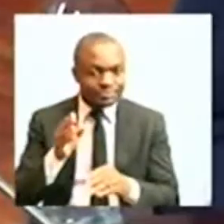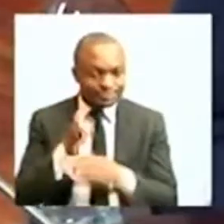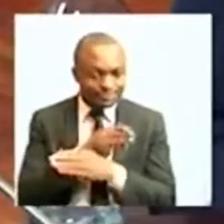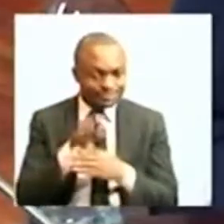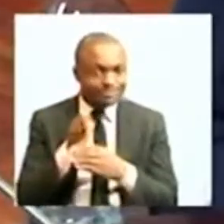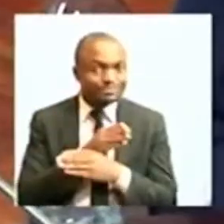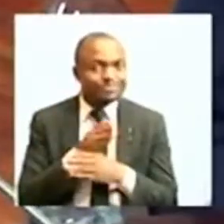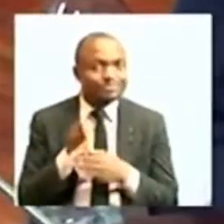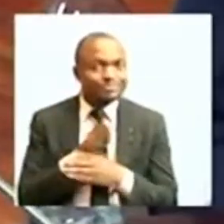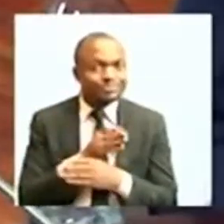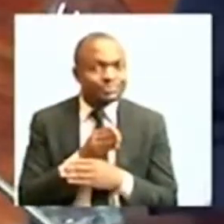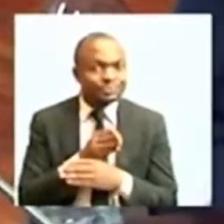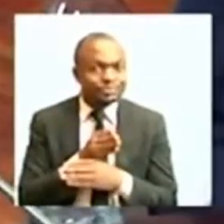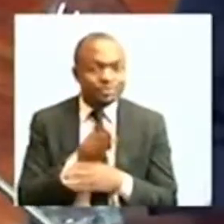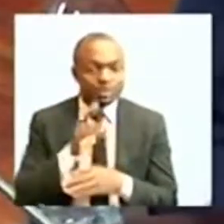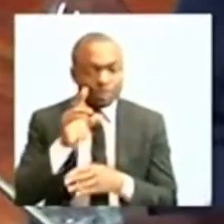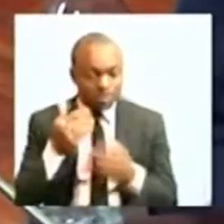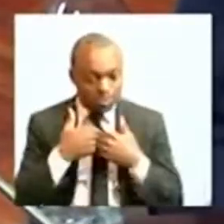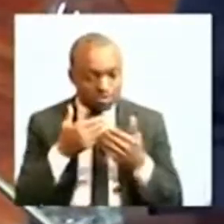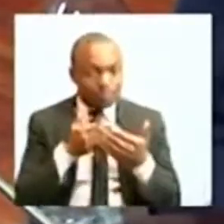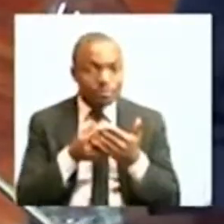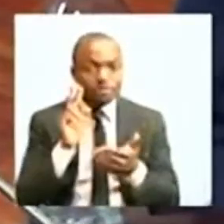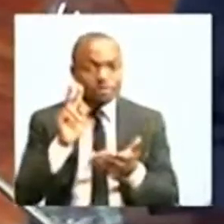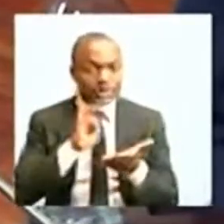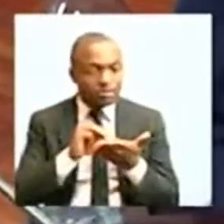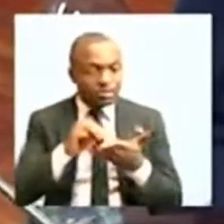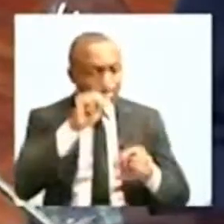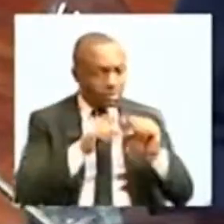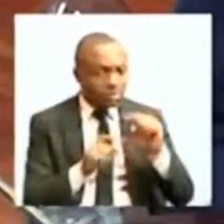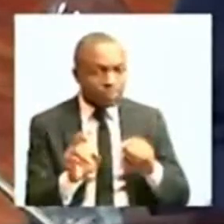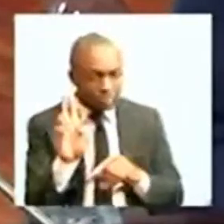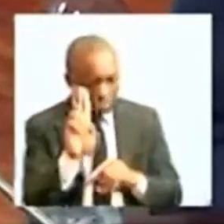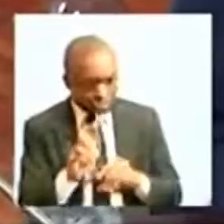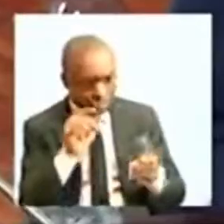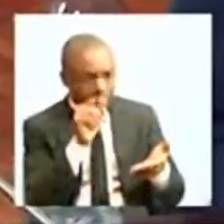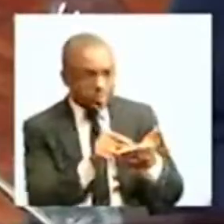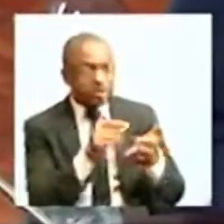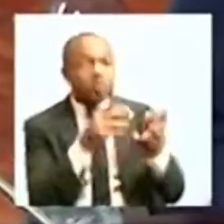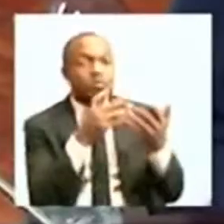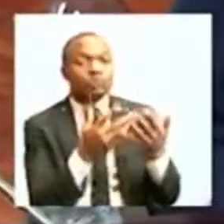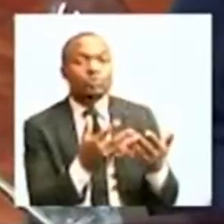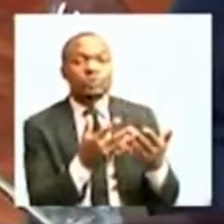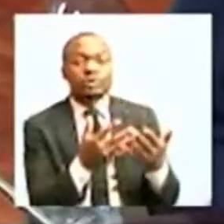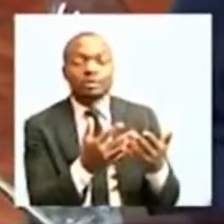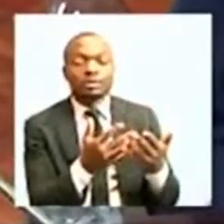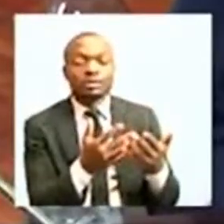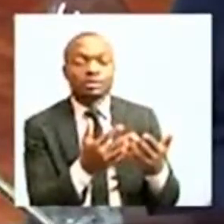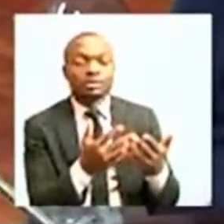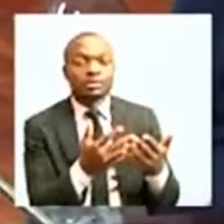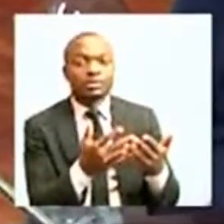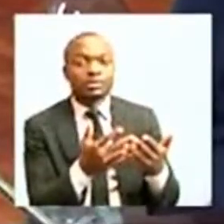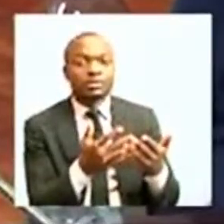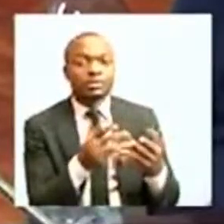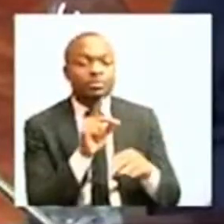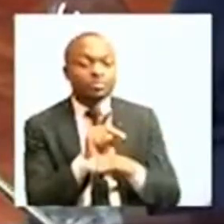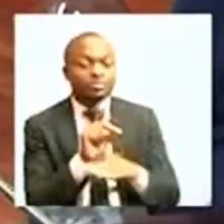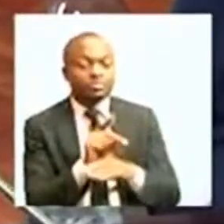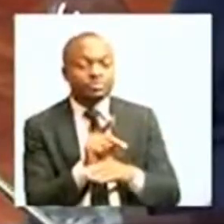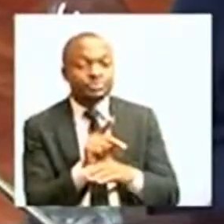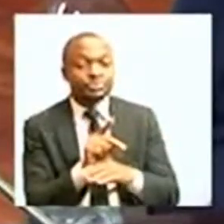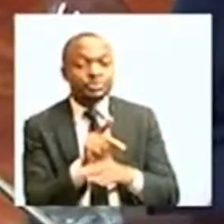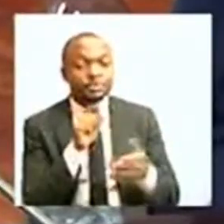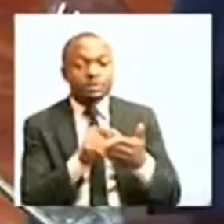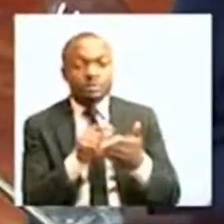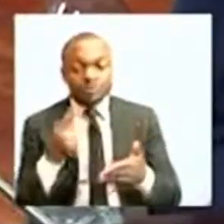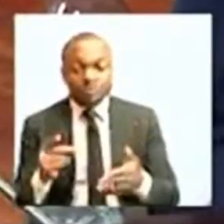transactions. No, we have this 2 million here. We can't use it just yet because we're waiting for a flatbed to be delivered, or we're waiting for this and that to be done.